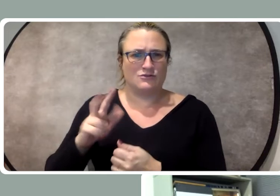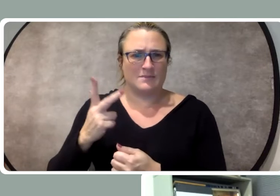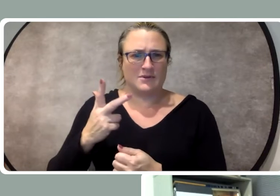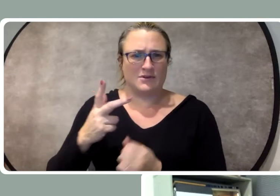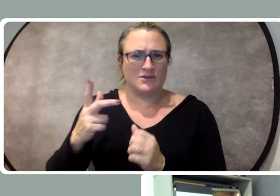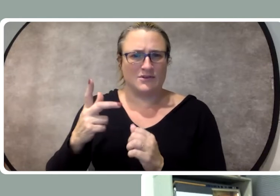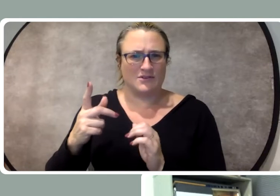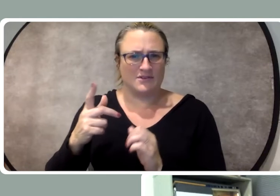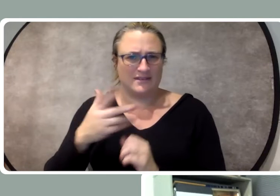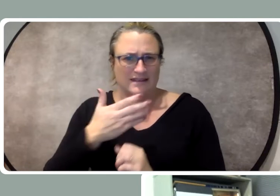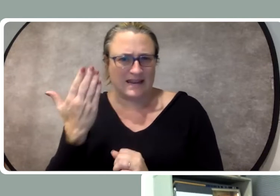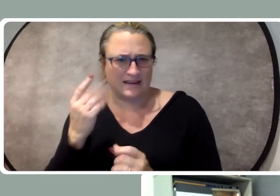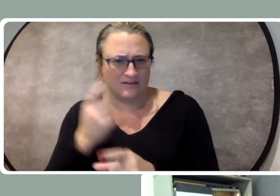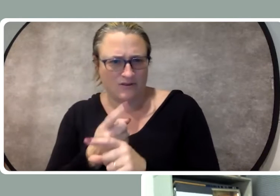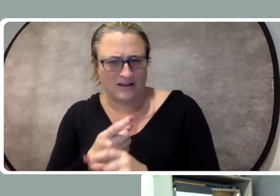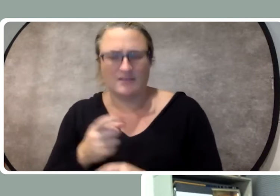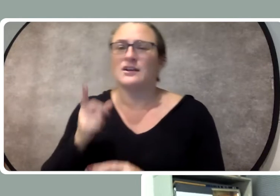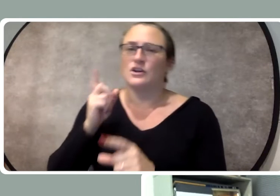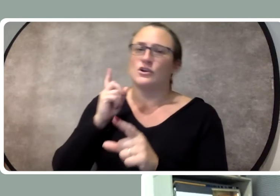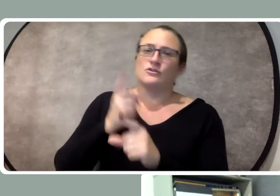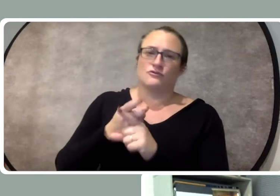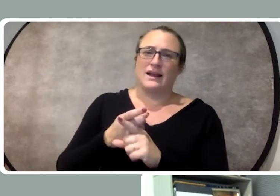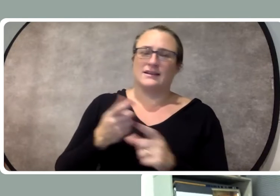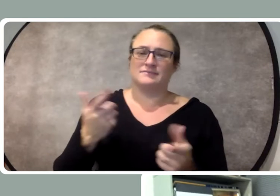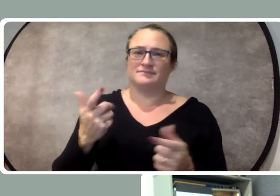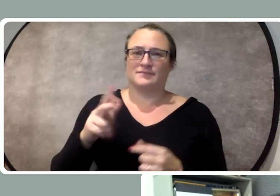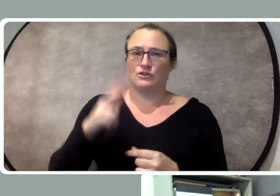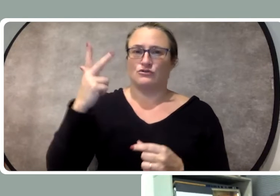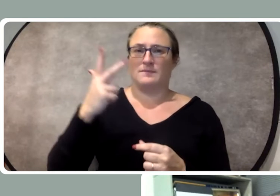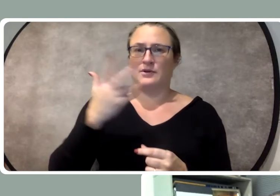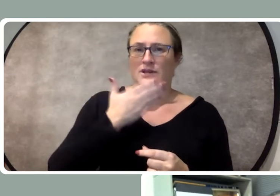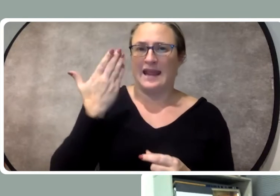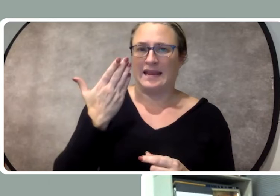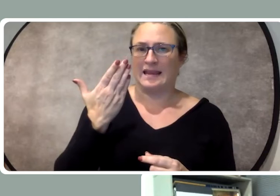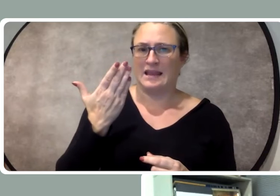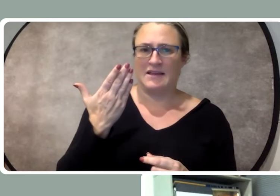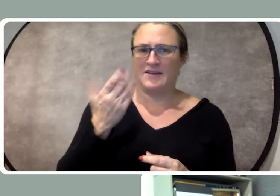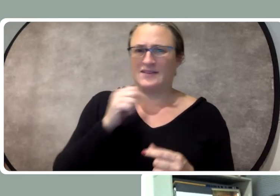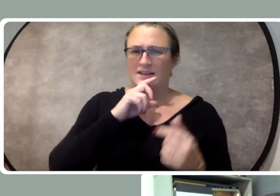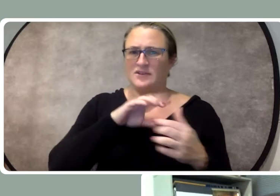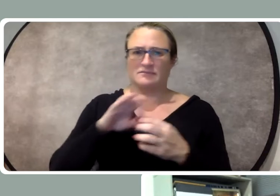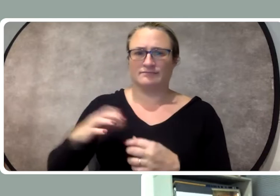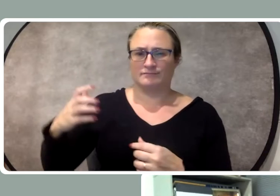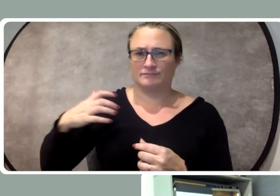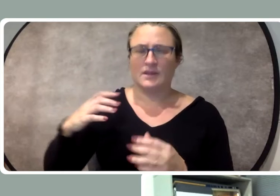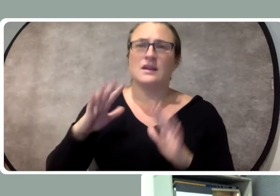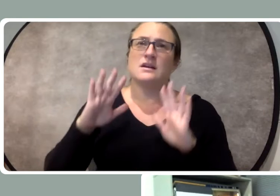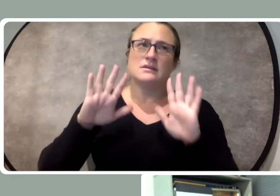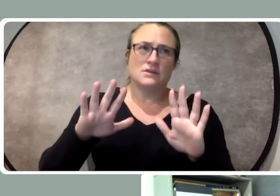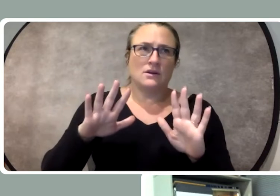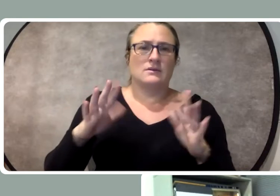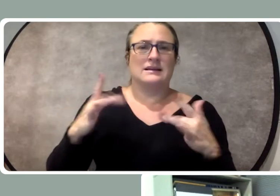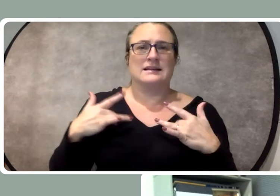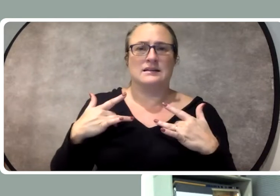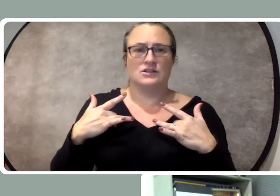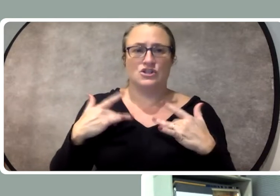breast cancer than the extent. Yes, it has less to do with it being triple negative. Generally, the indications are the